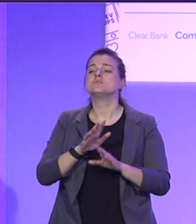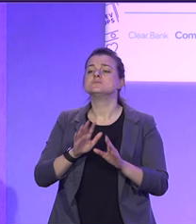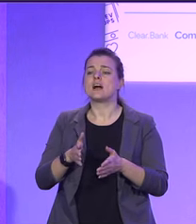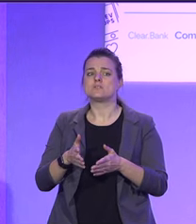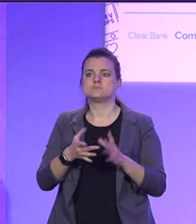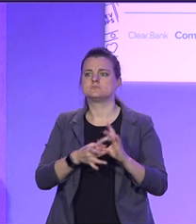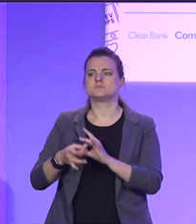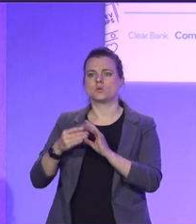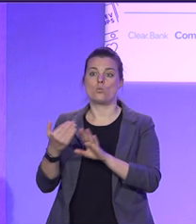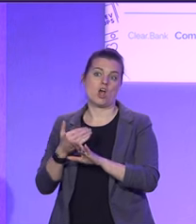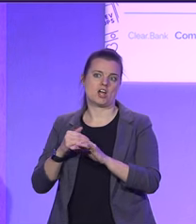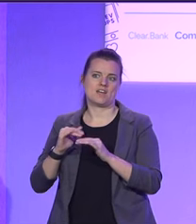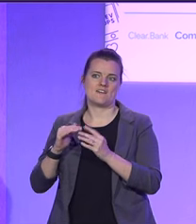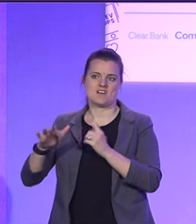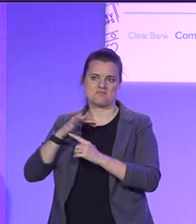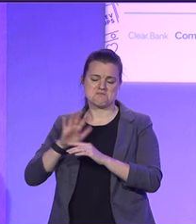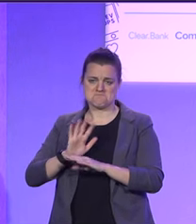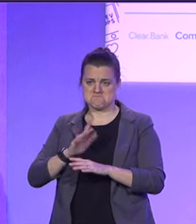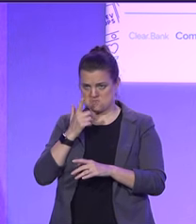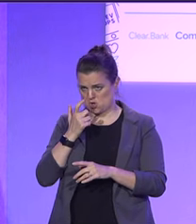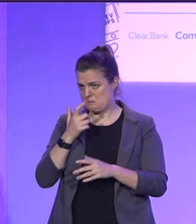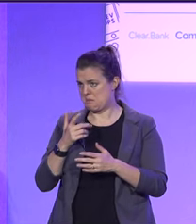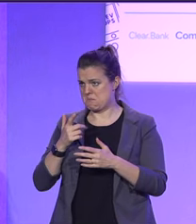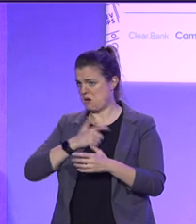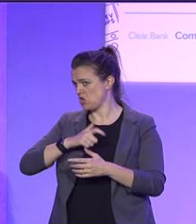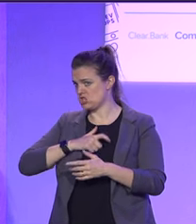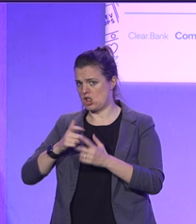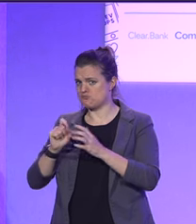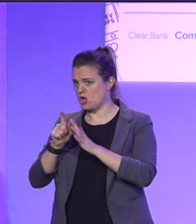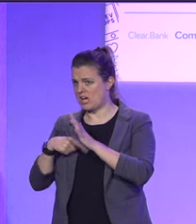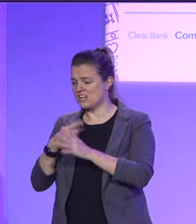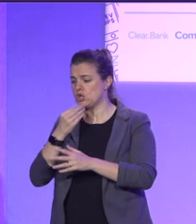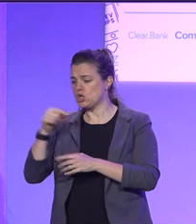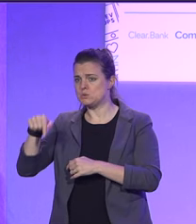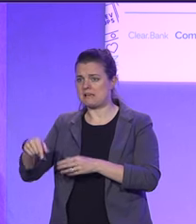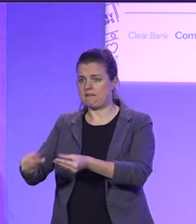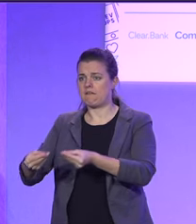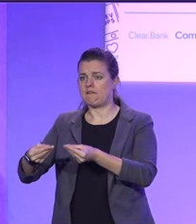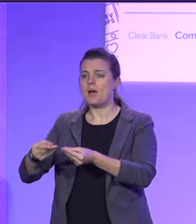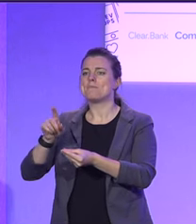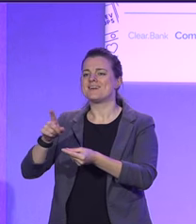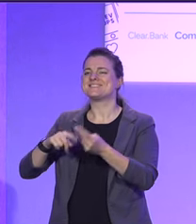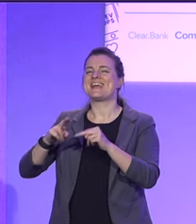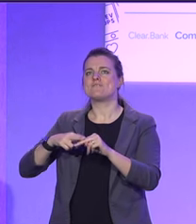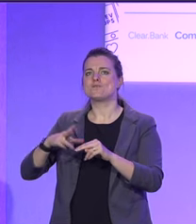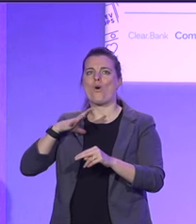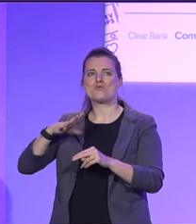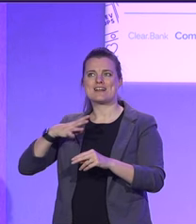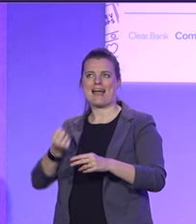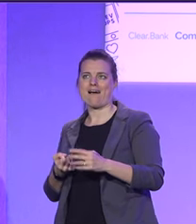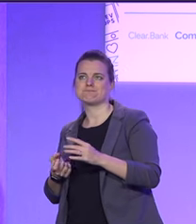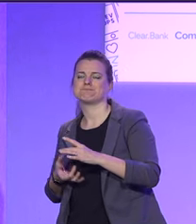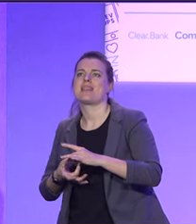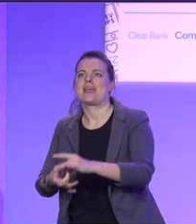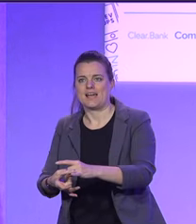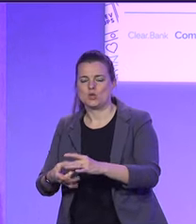environment. You might be hacking on something in a personal project, but again, you're more likely to continue to contribute to something that actually affects your life